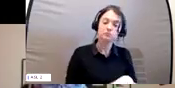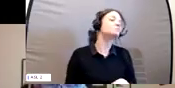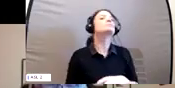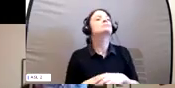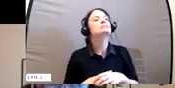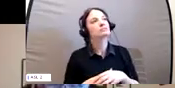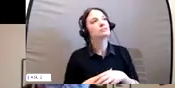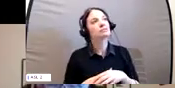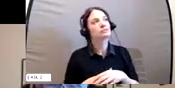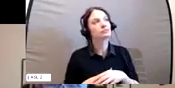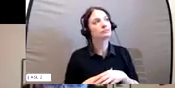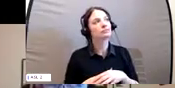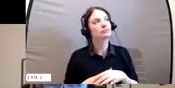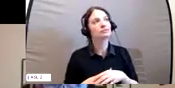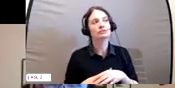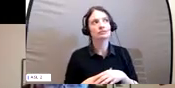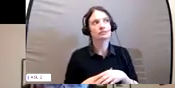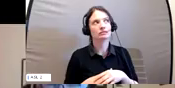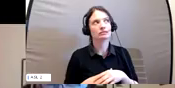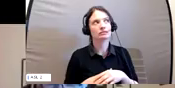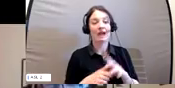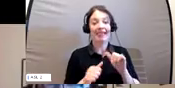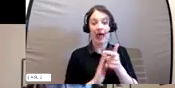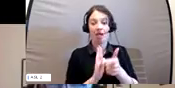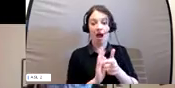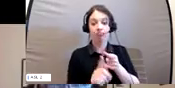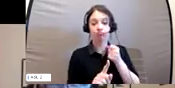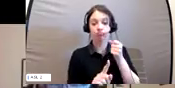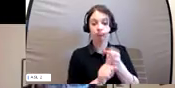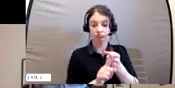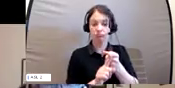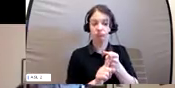it hasn't been, the impacts of that law haven't yet been